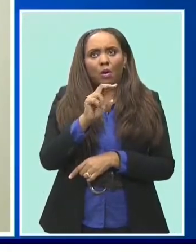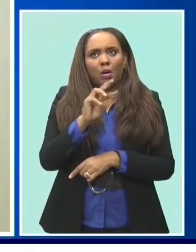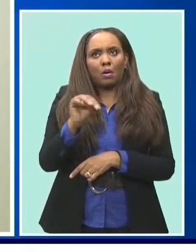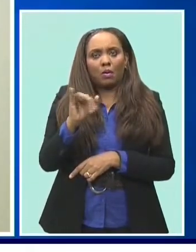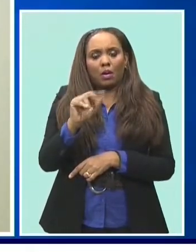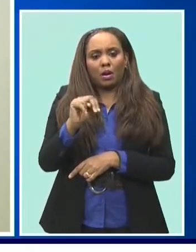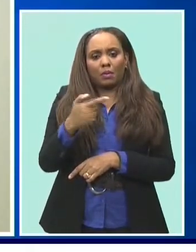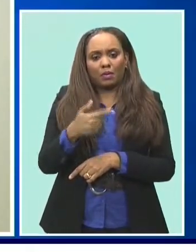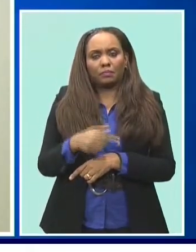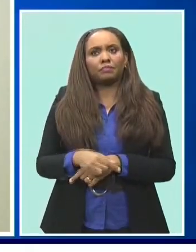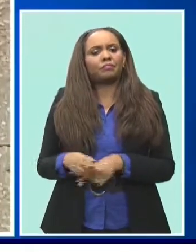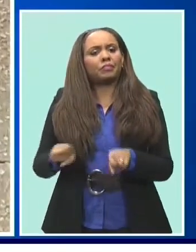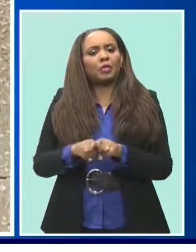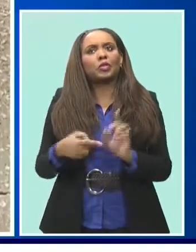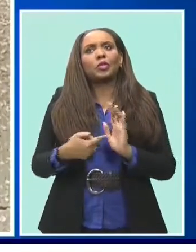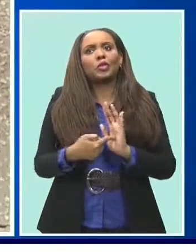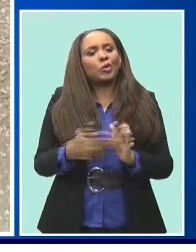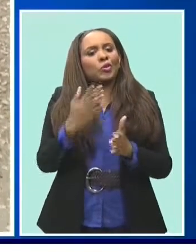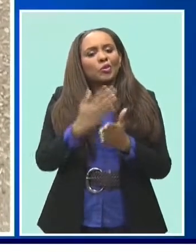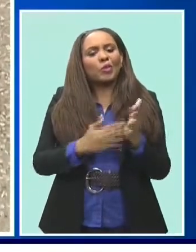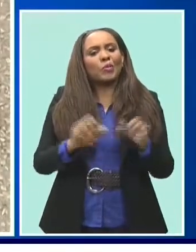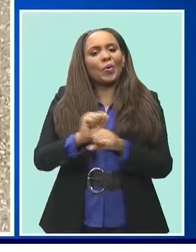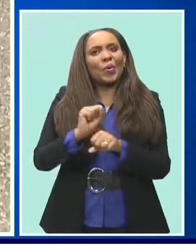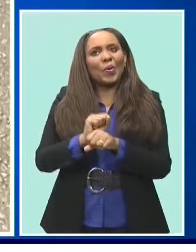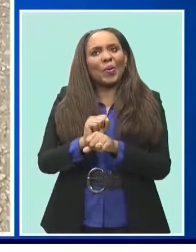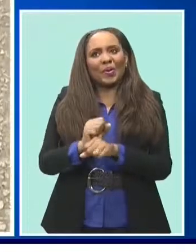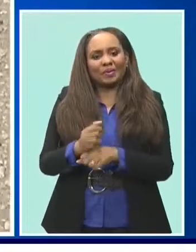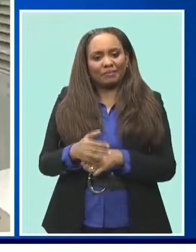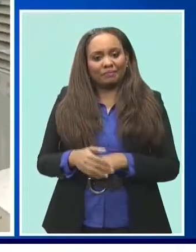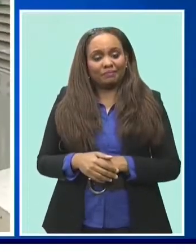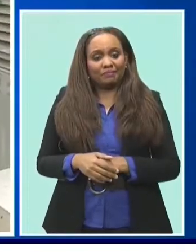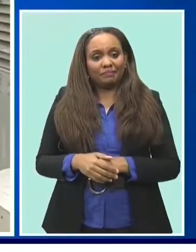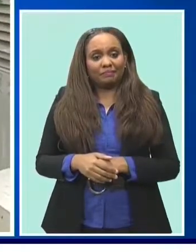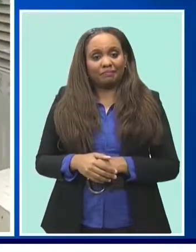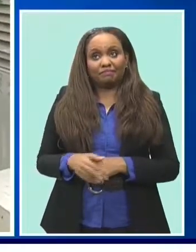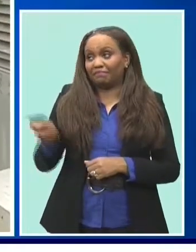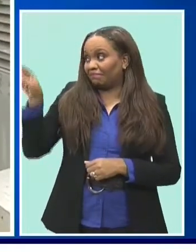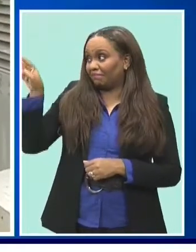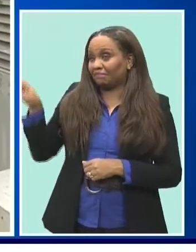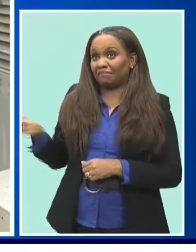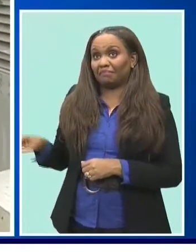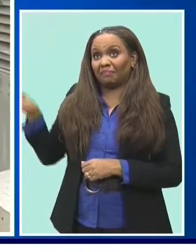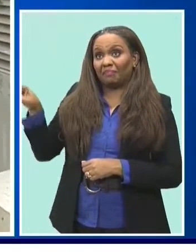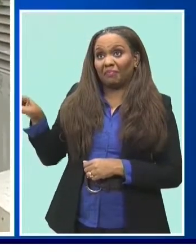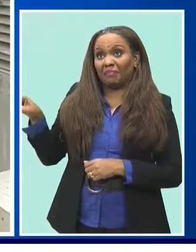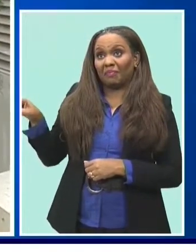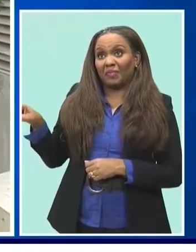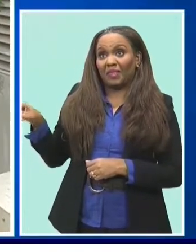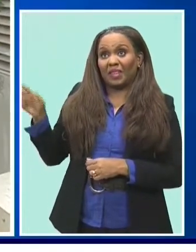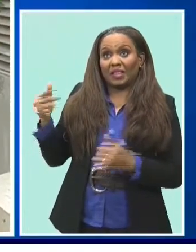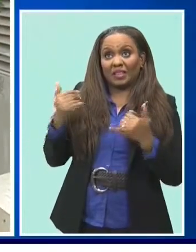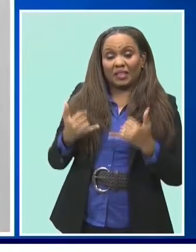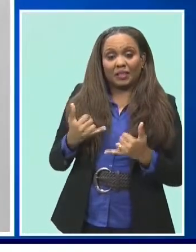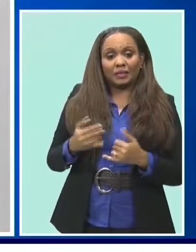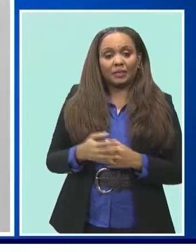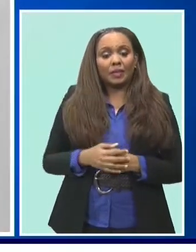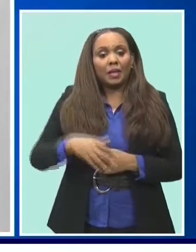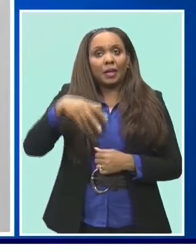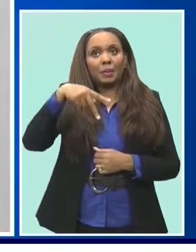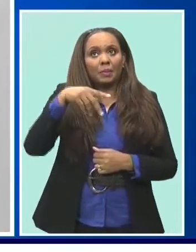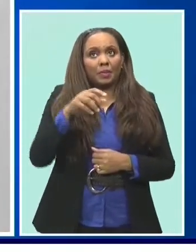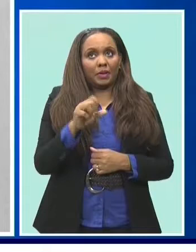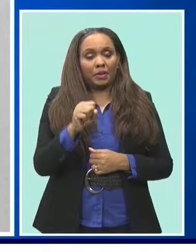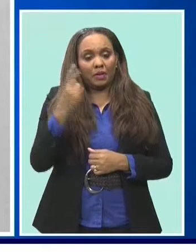were showcased during the Video 246 closing ceremony at United Nations House. Permanent Secretary in the Ministry of Youth and